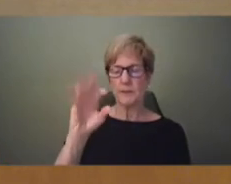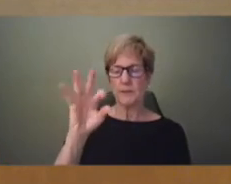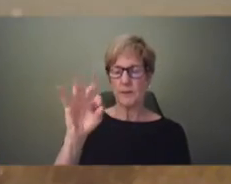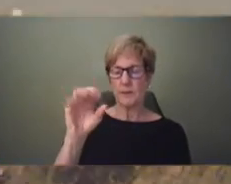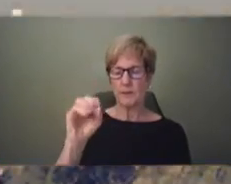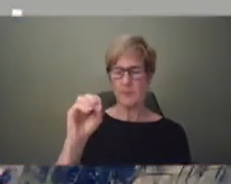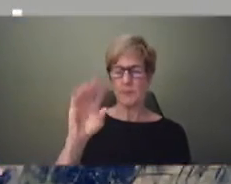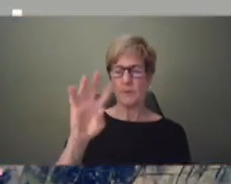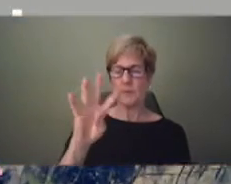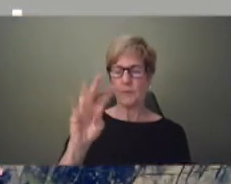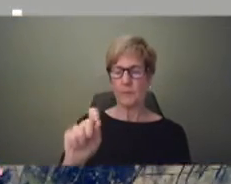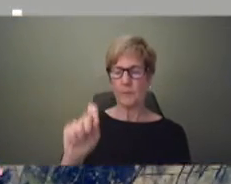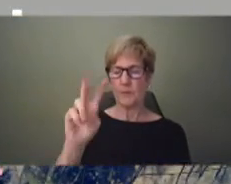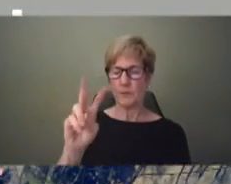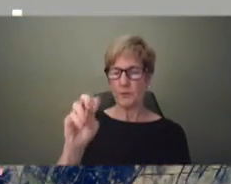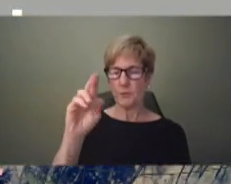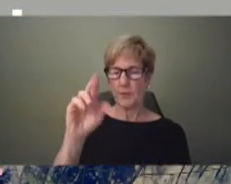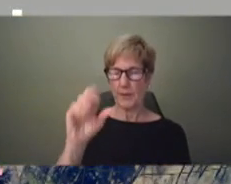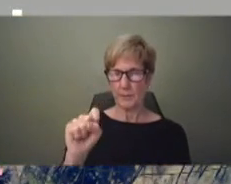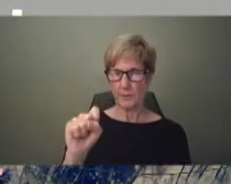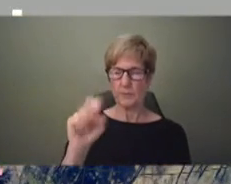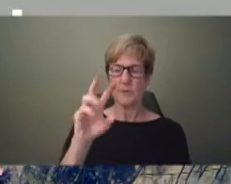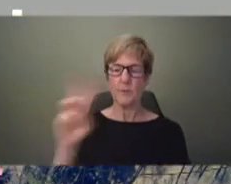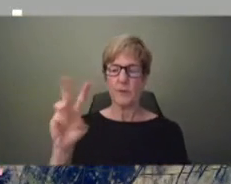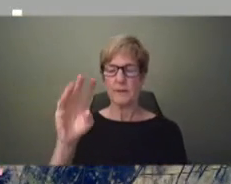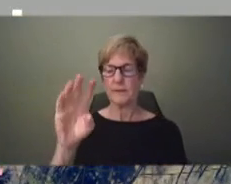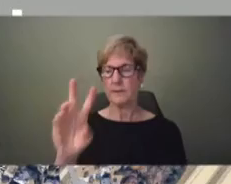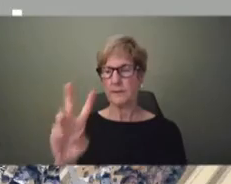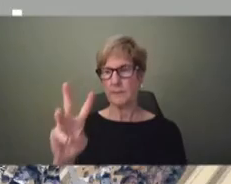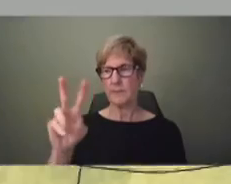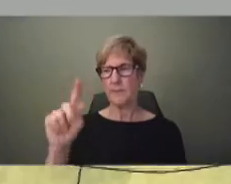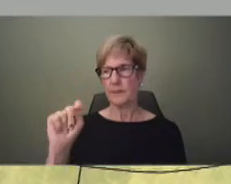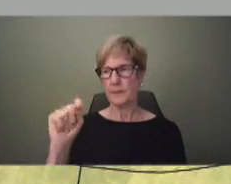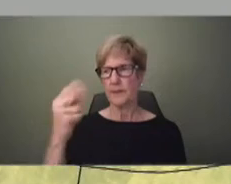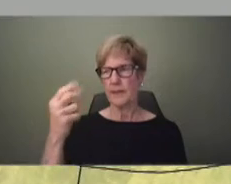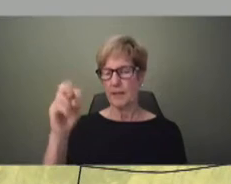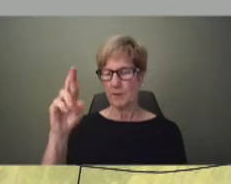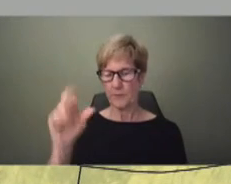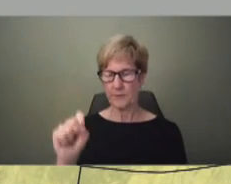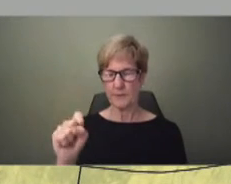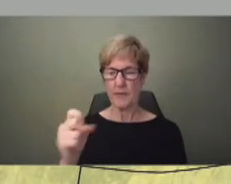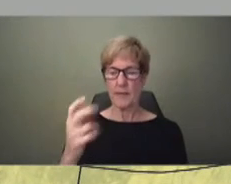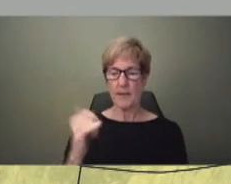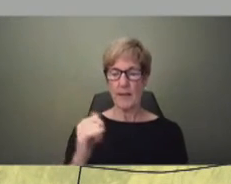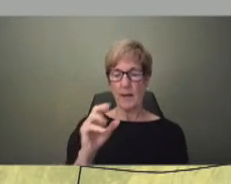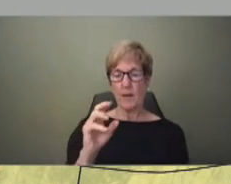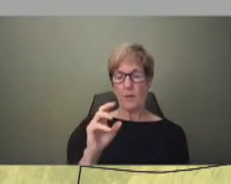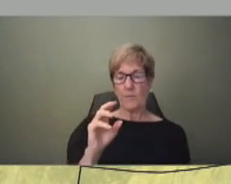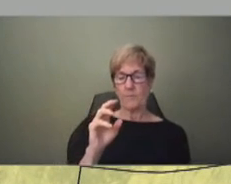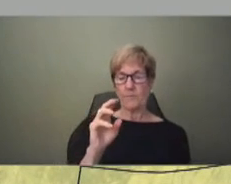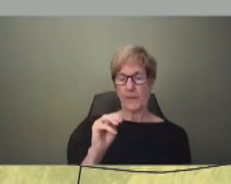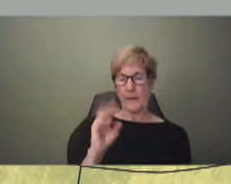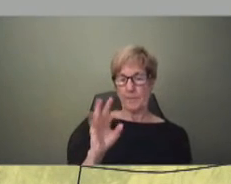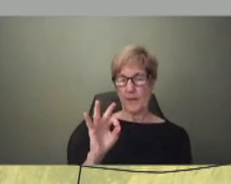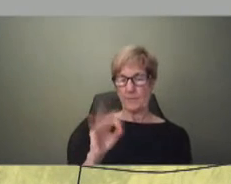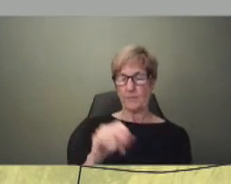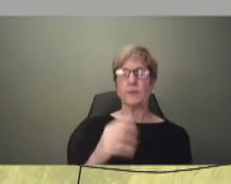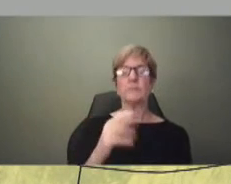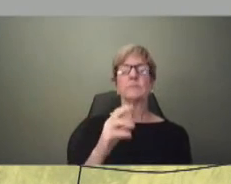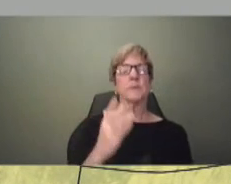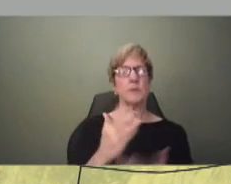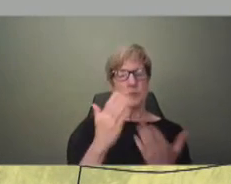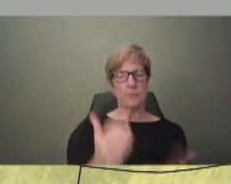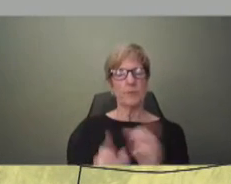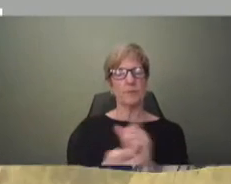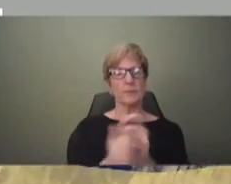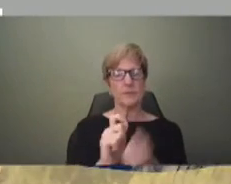off i485 uh existing zoning is R17 MF conditional proposed zoning is R22 MF also